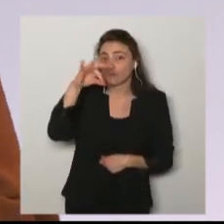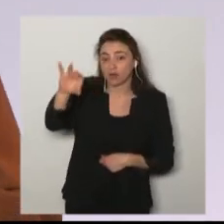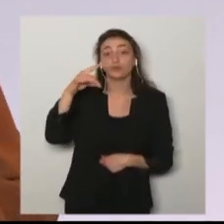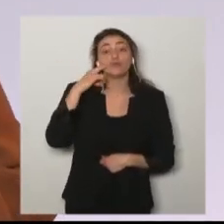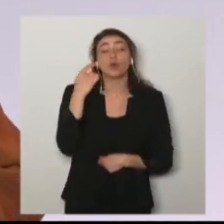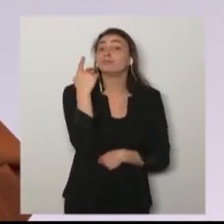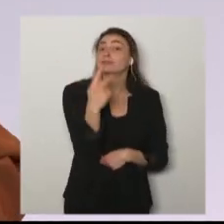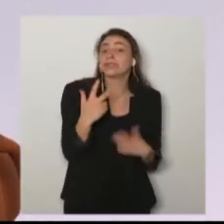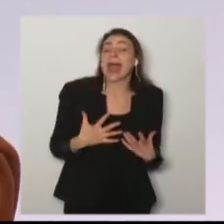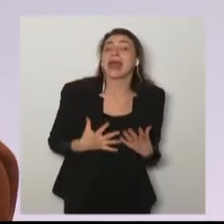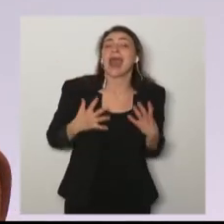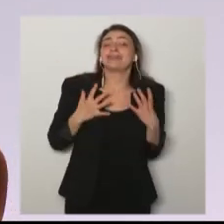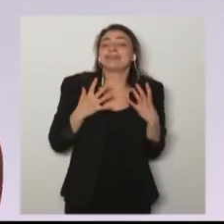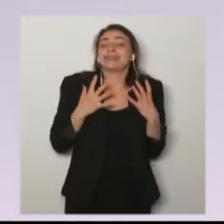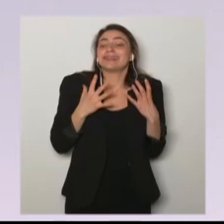initiative